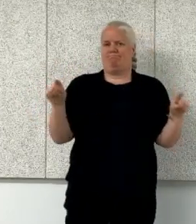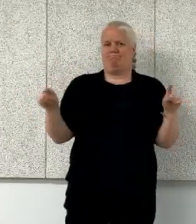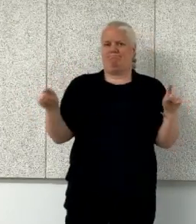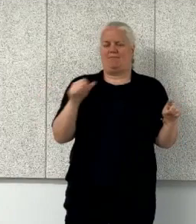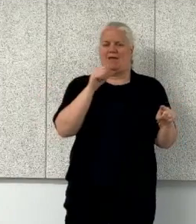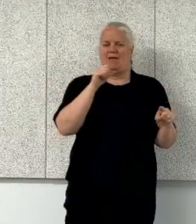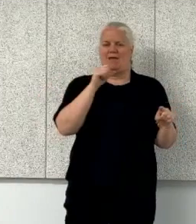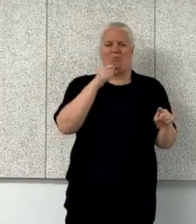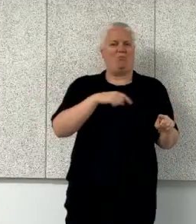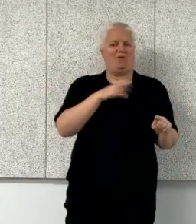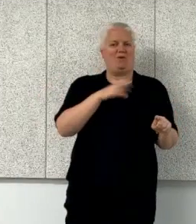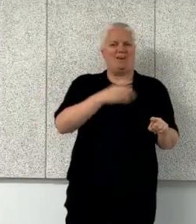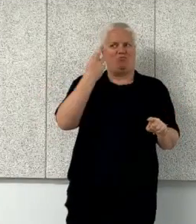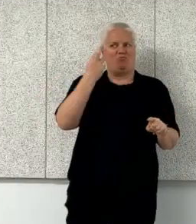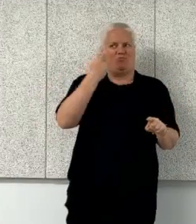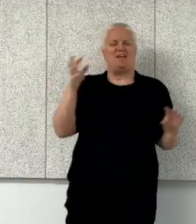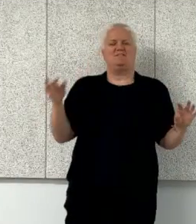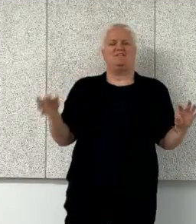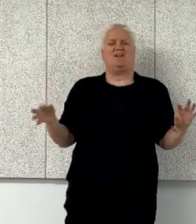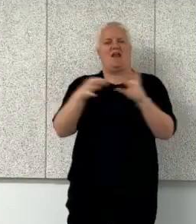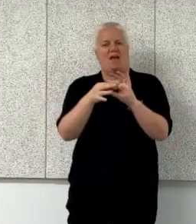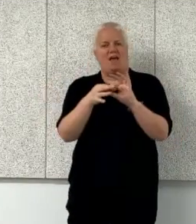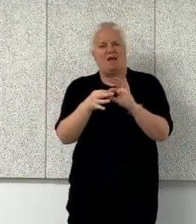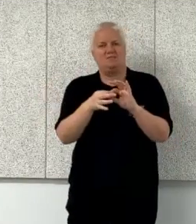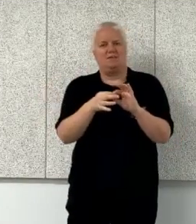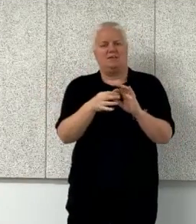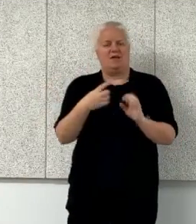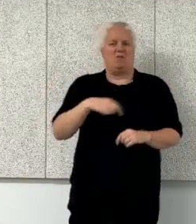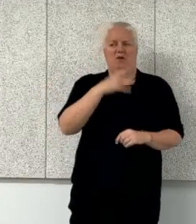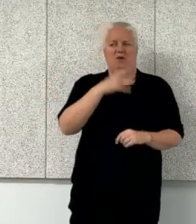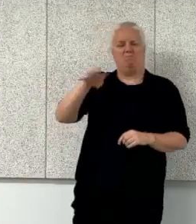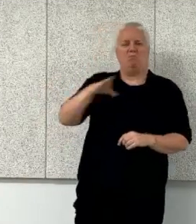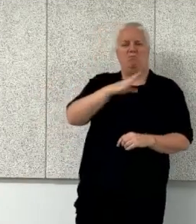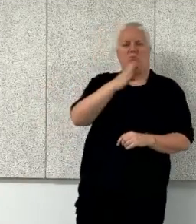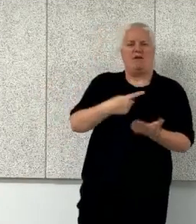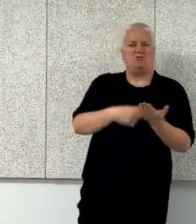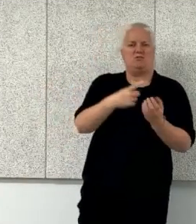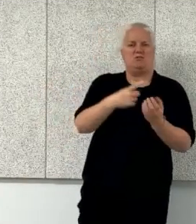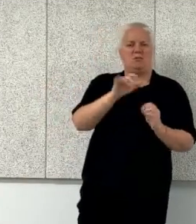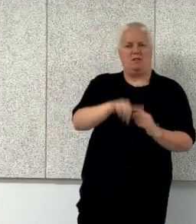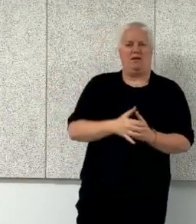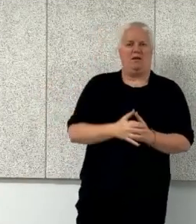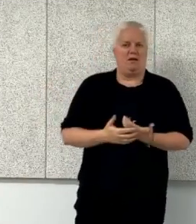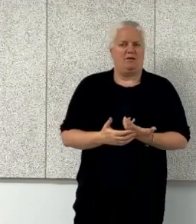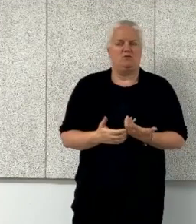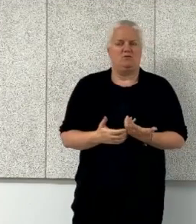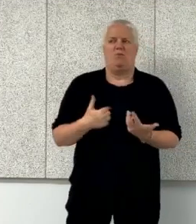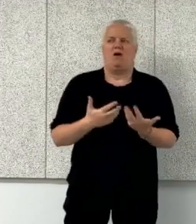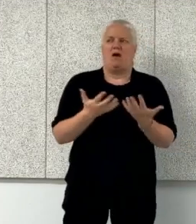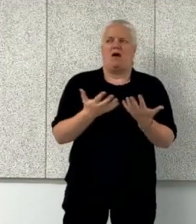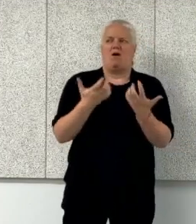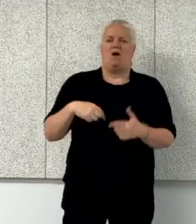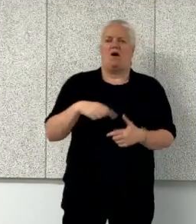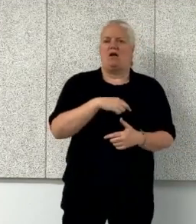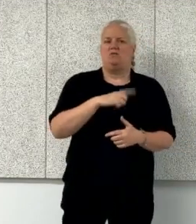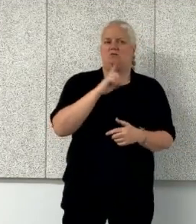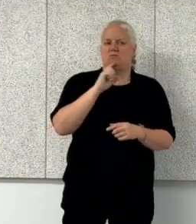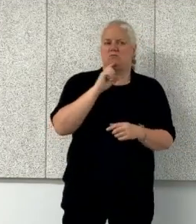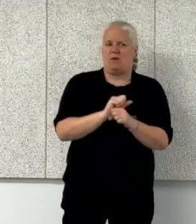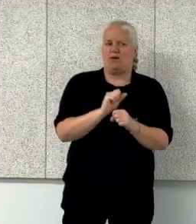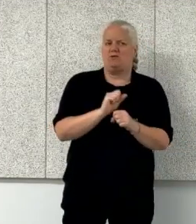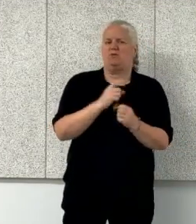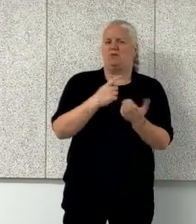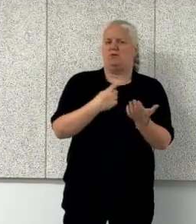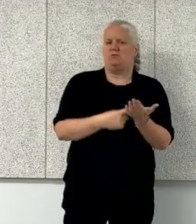And I just want to, I guess my point is, A, I want better arts journalism, and B, I want less navel-gazing. I want us to actually talk about how we exist as